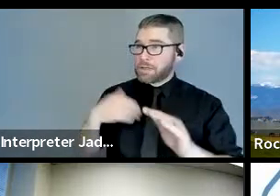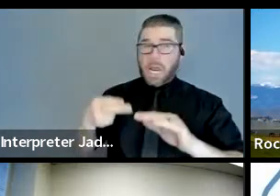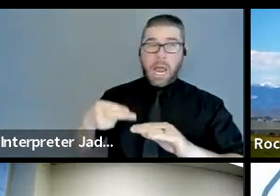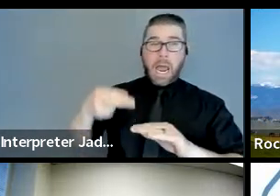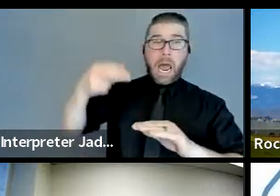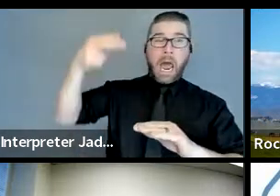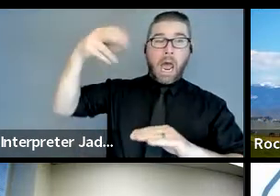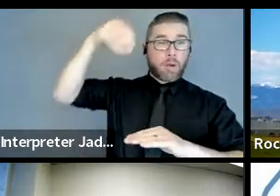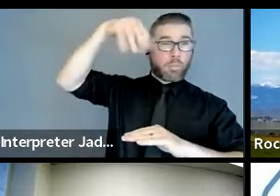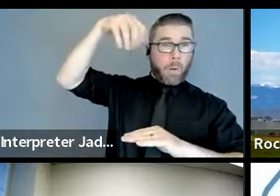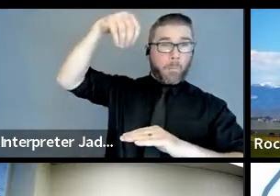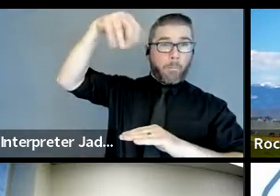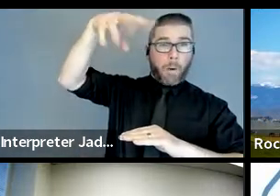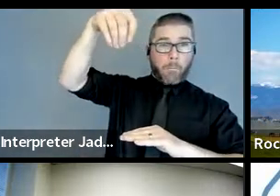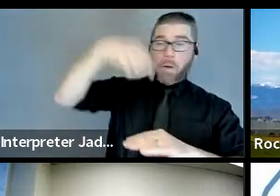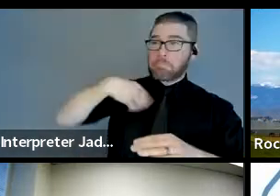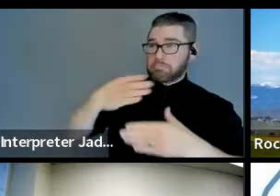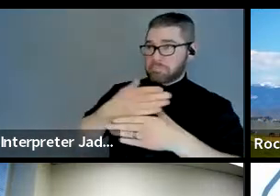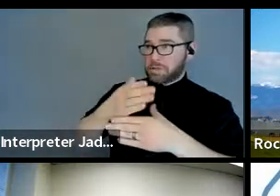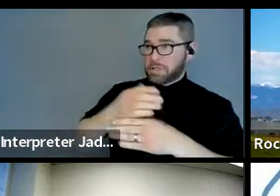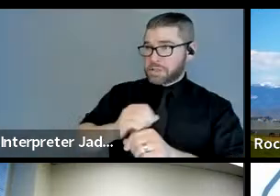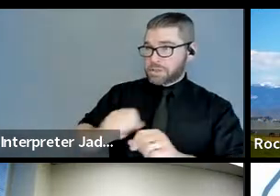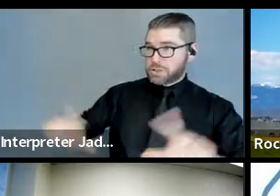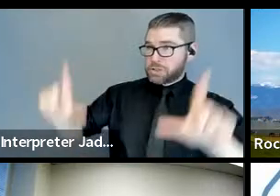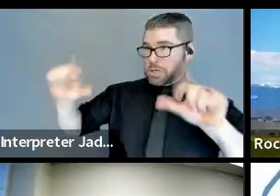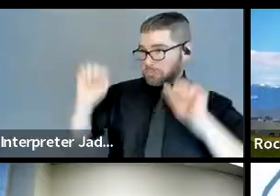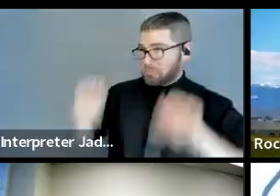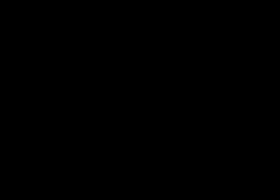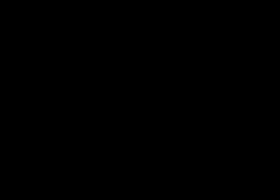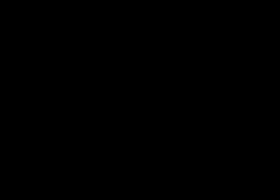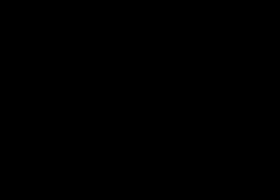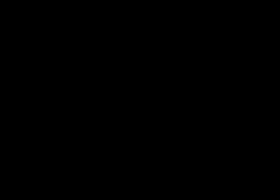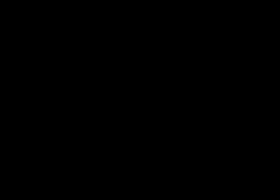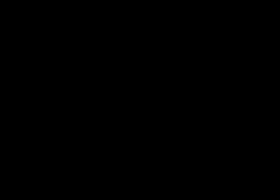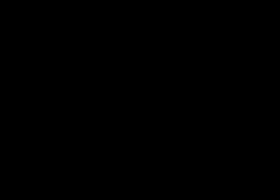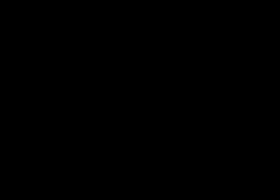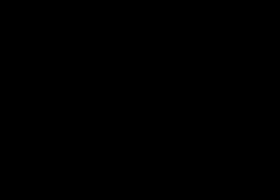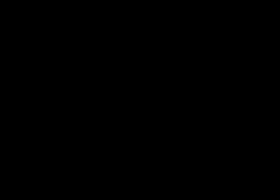purposes of today's call. I'm going to try and share my screen.